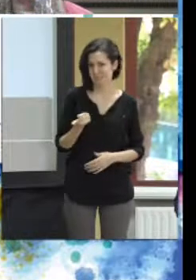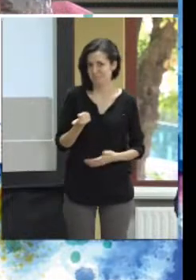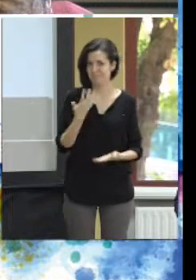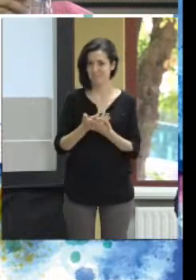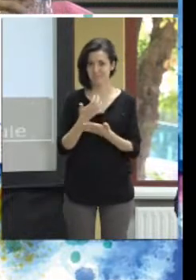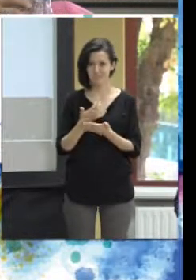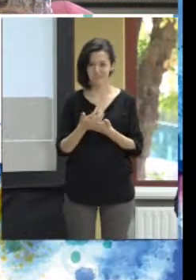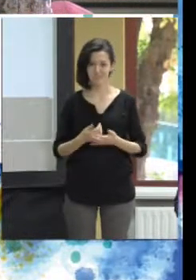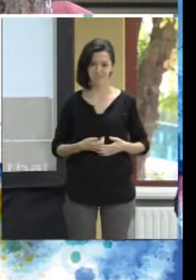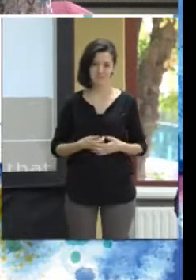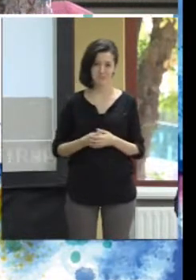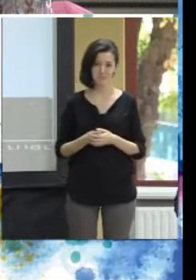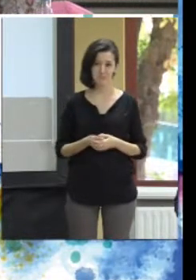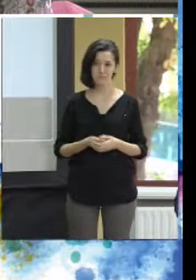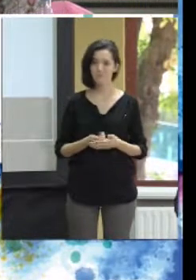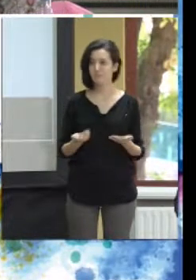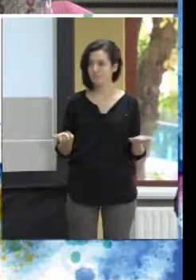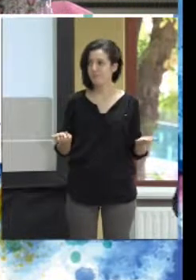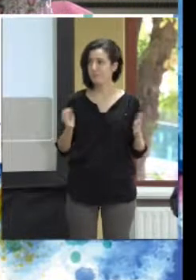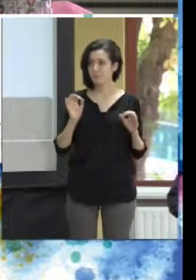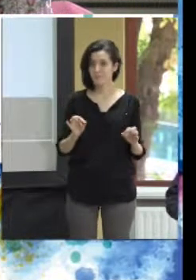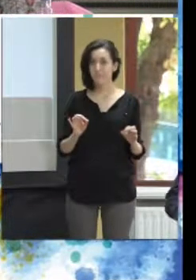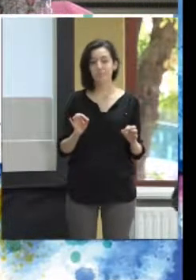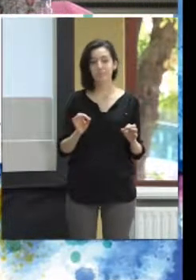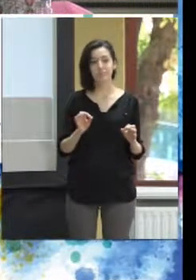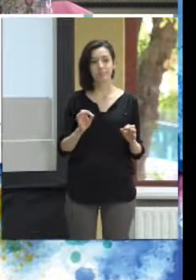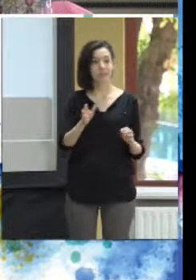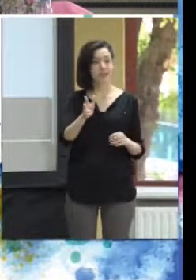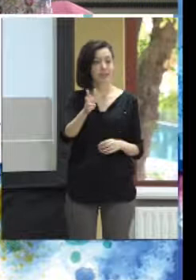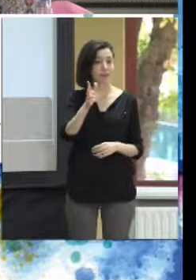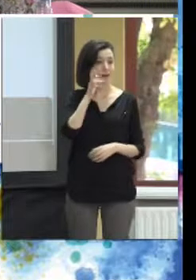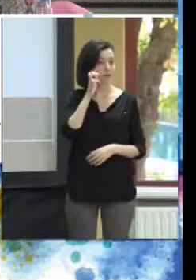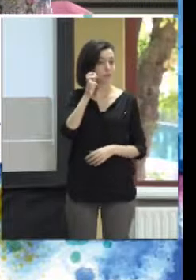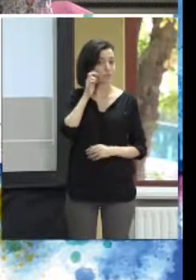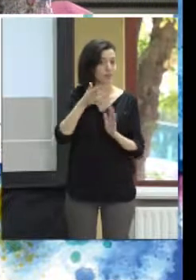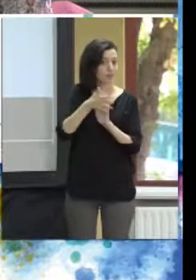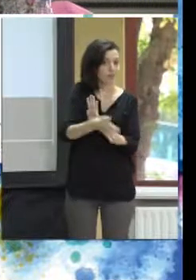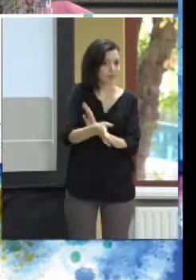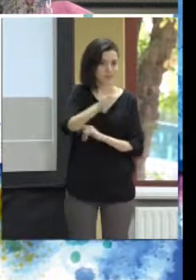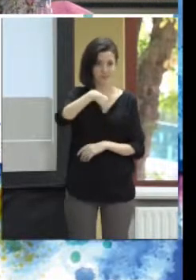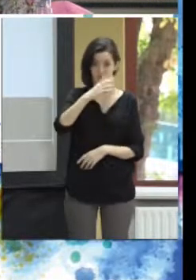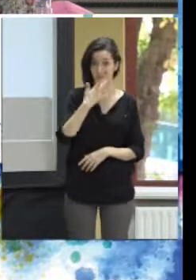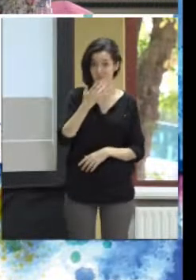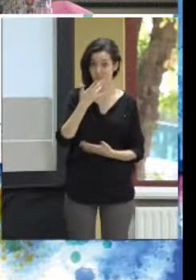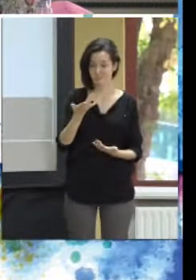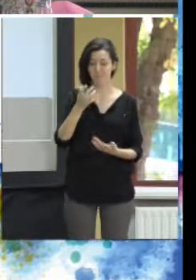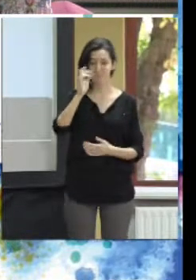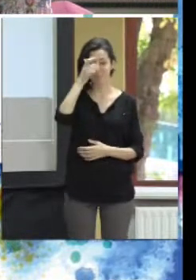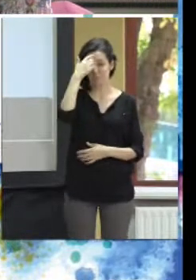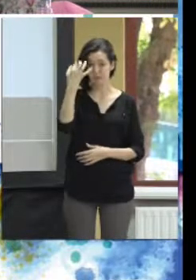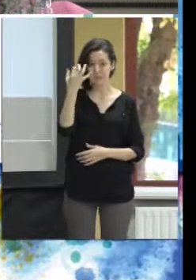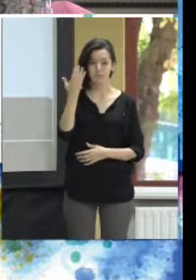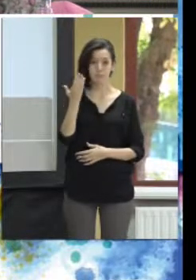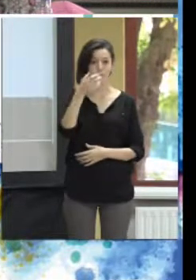app. And we all know what audio description is. Audio description is the possibility